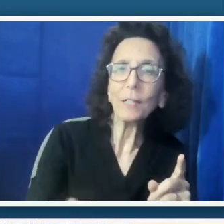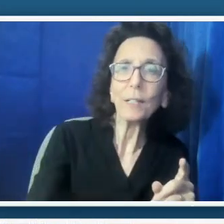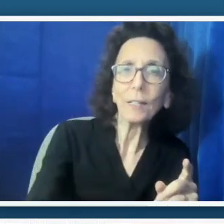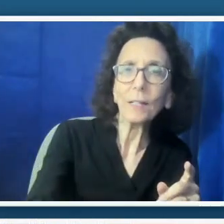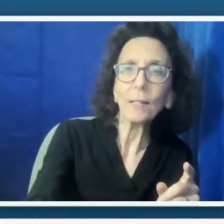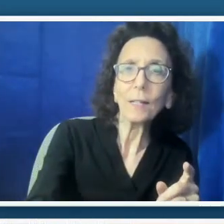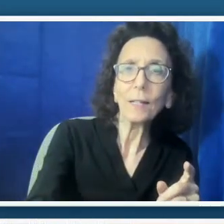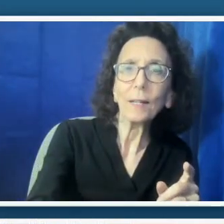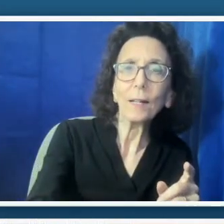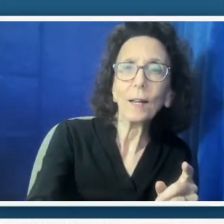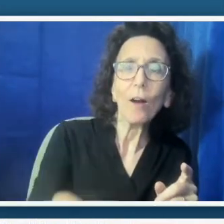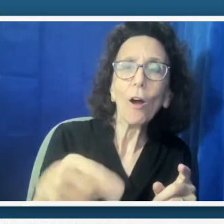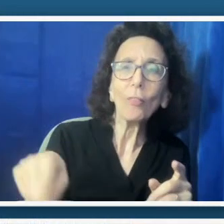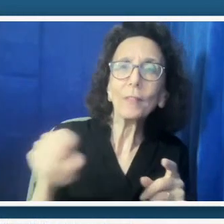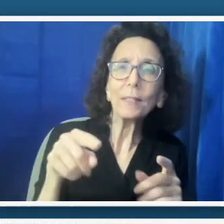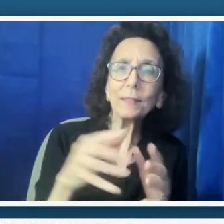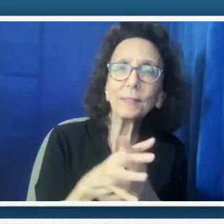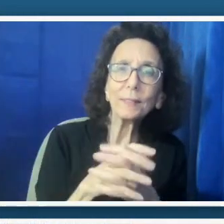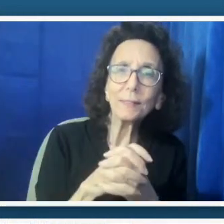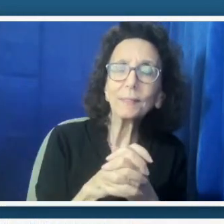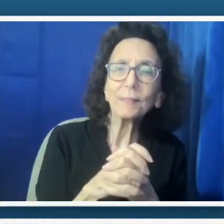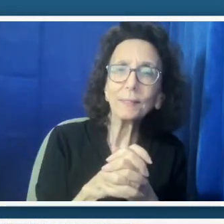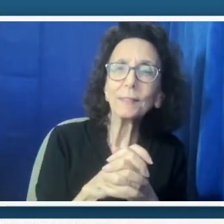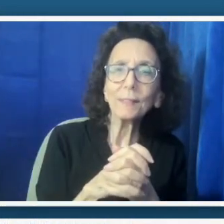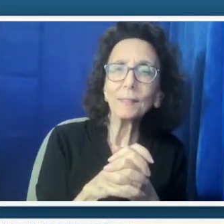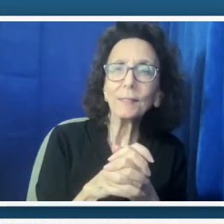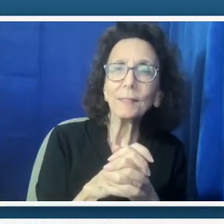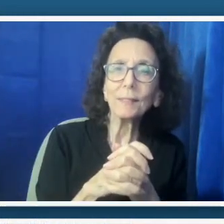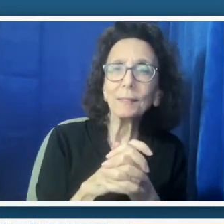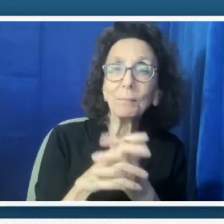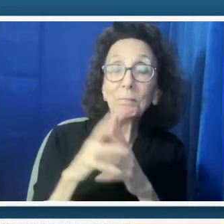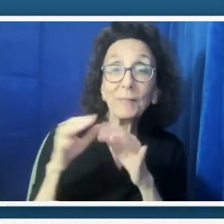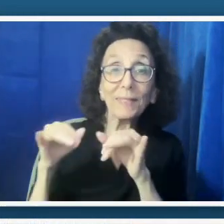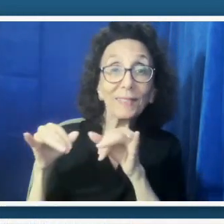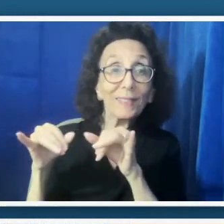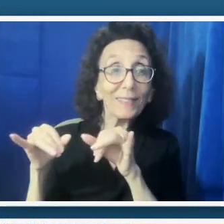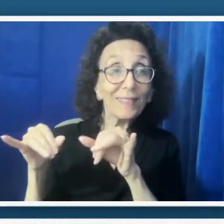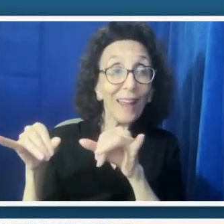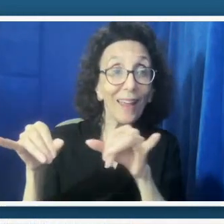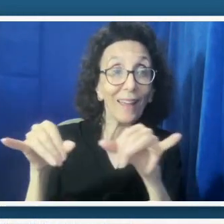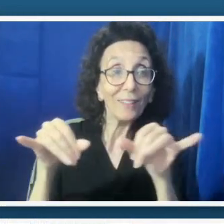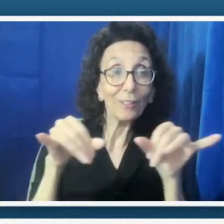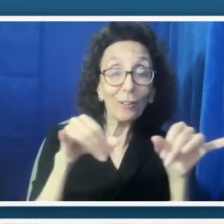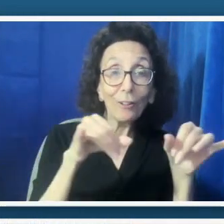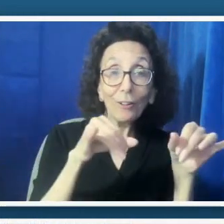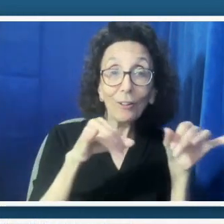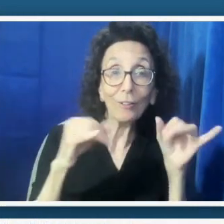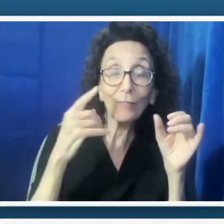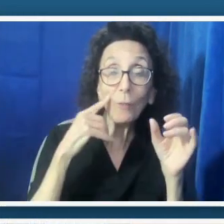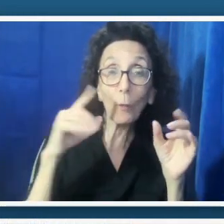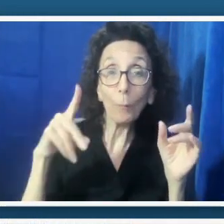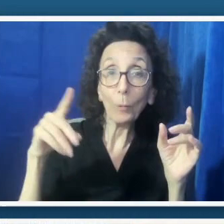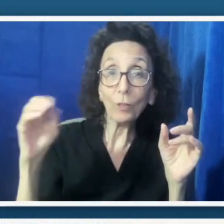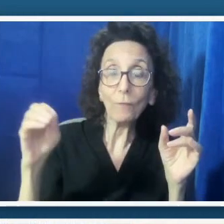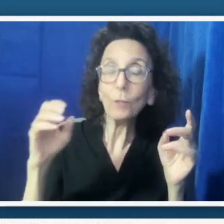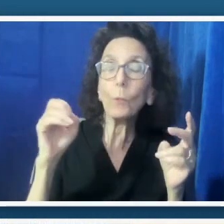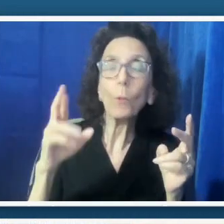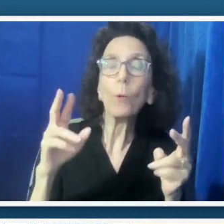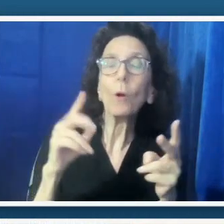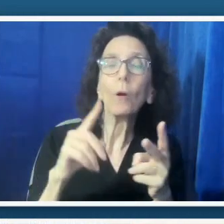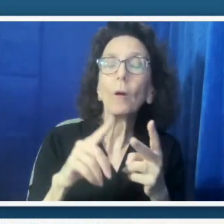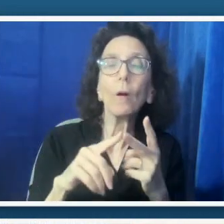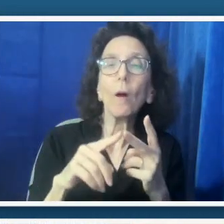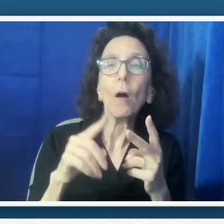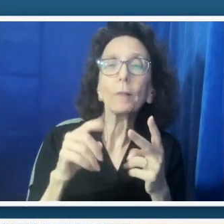they kind of standard for the different types of murals that you're seeing in post offices, or were these chosen for